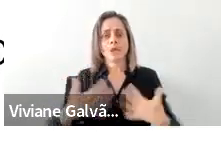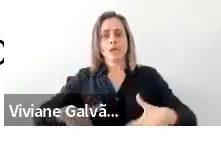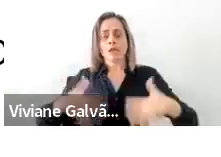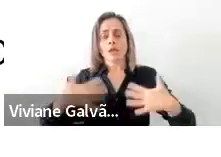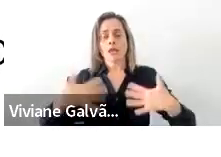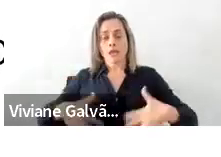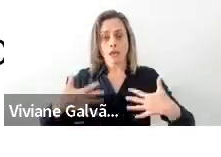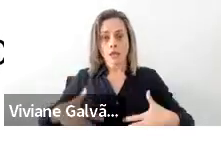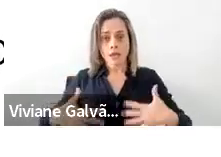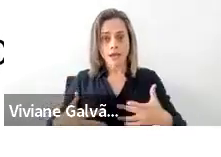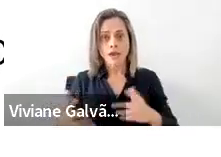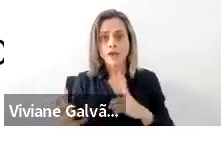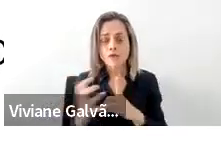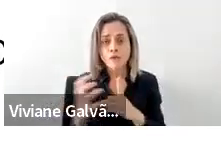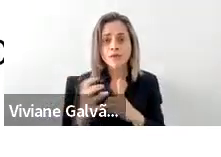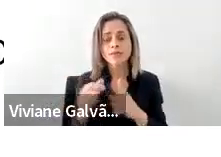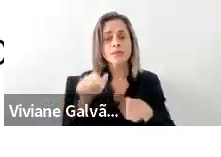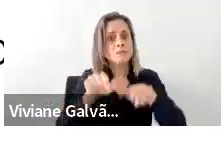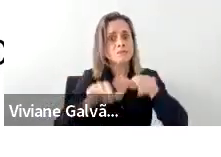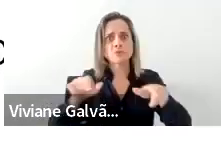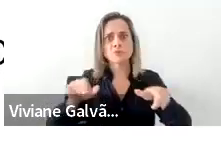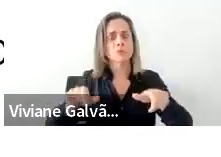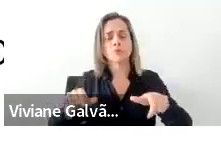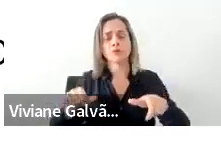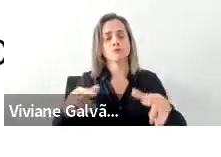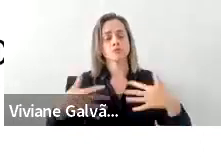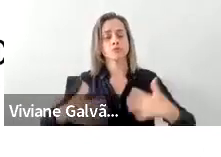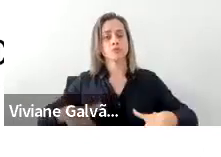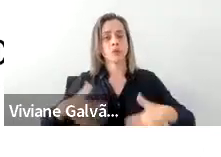are absurd for Marx. They're crazy.